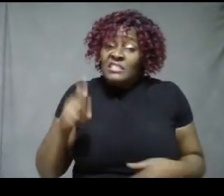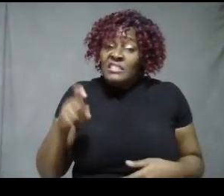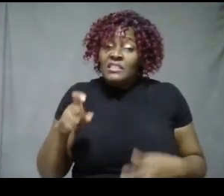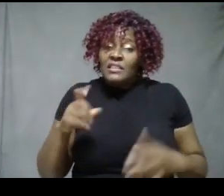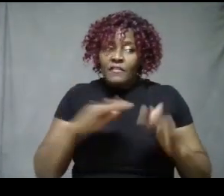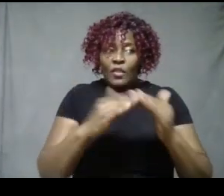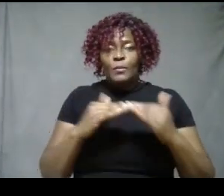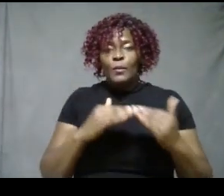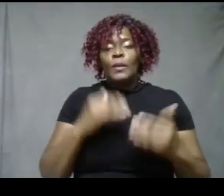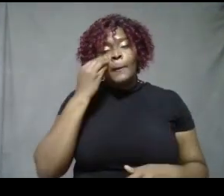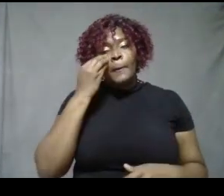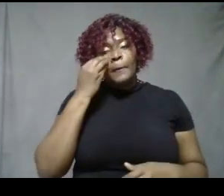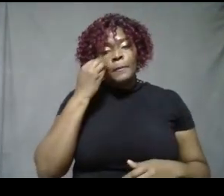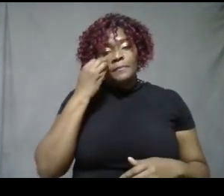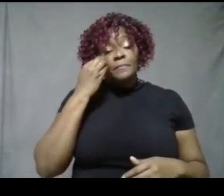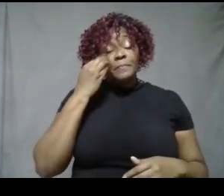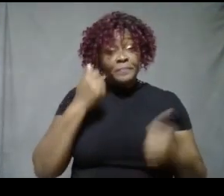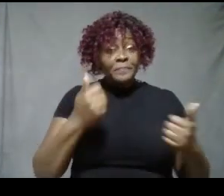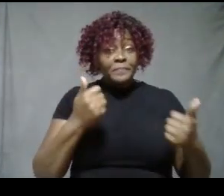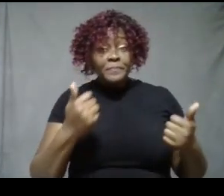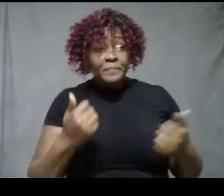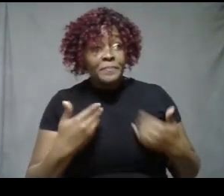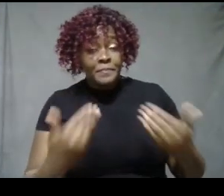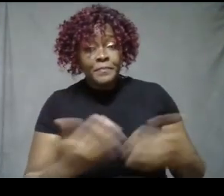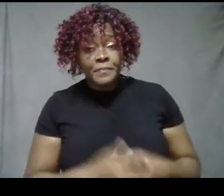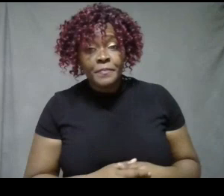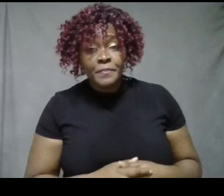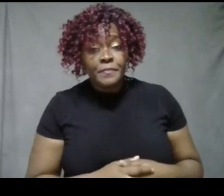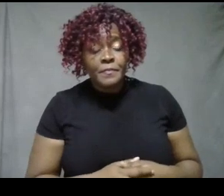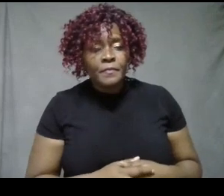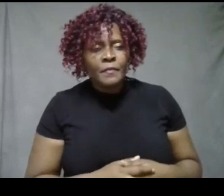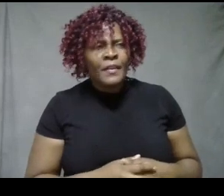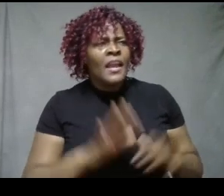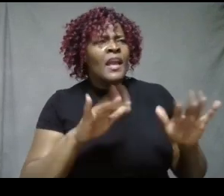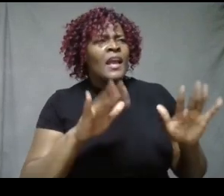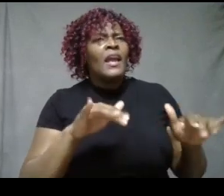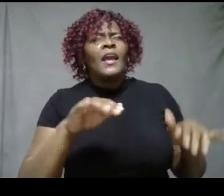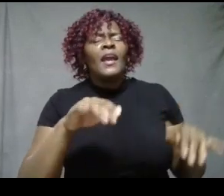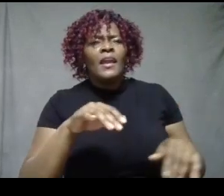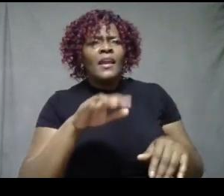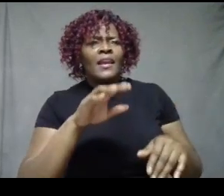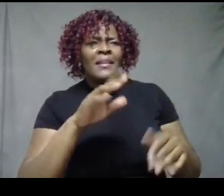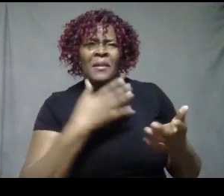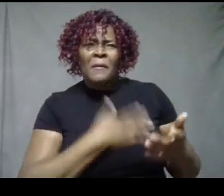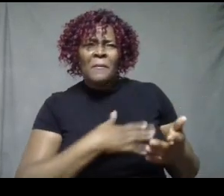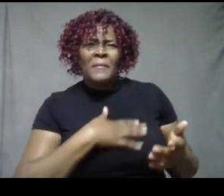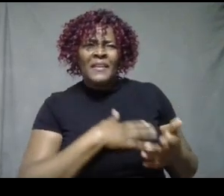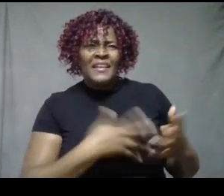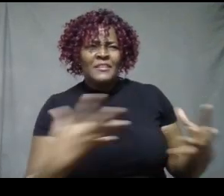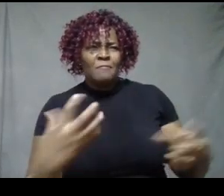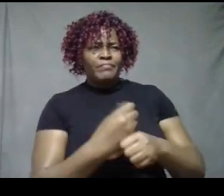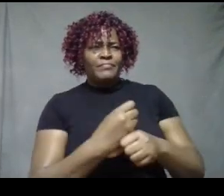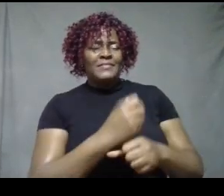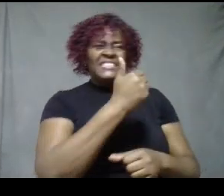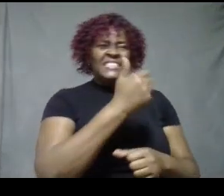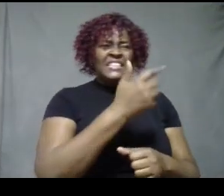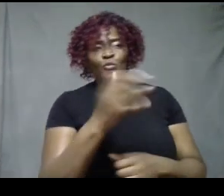community. All right, let's hear that presentation. And I'm going to ask Dr. Calcott if we could keep it to 10 to 12 minutes. Okay.